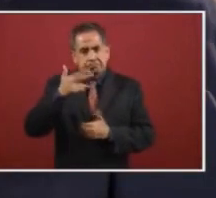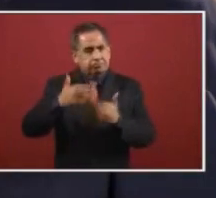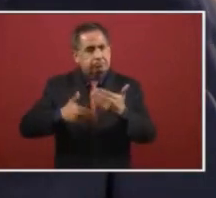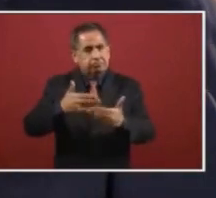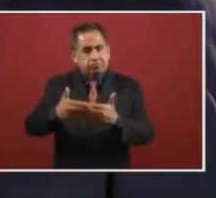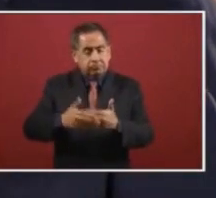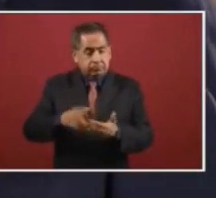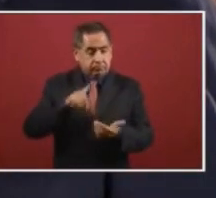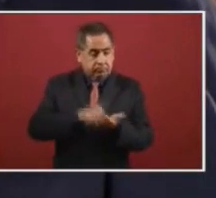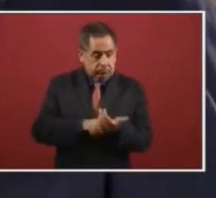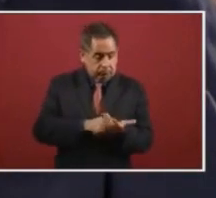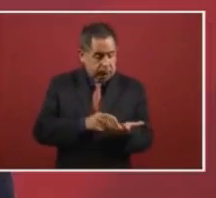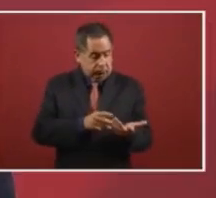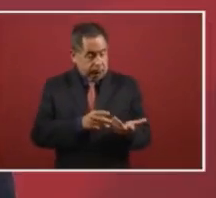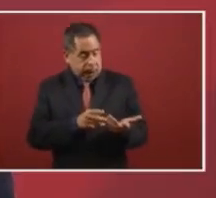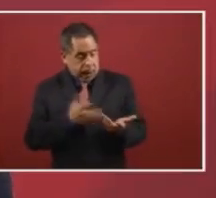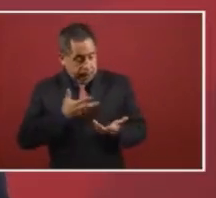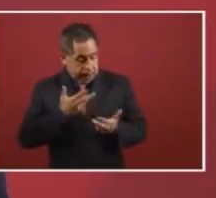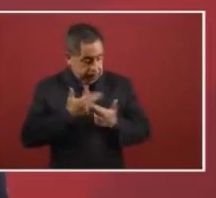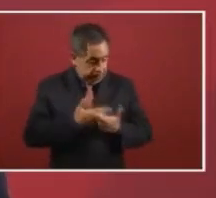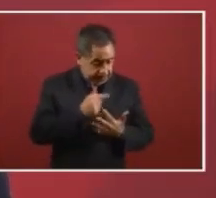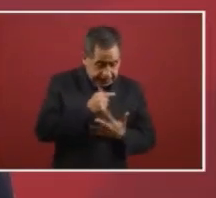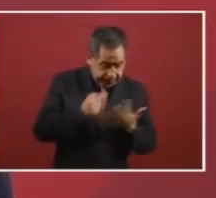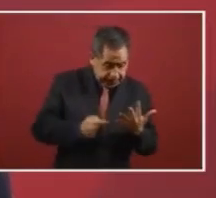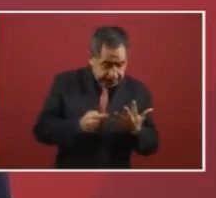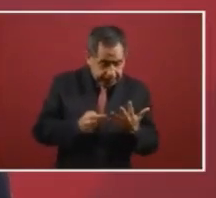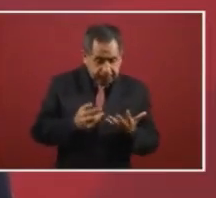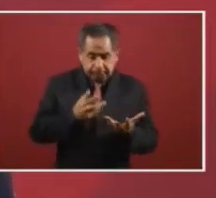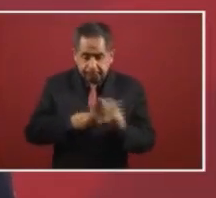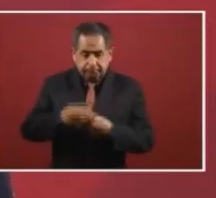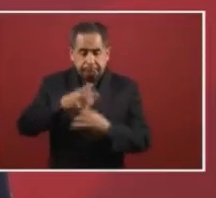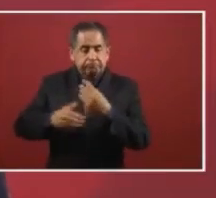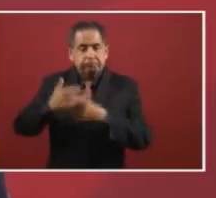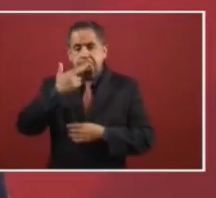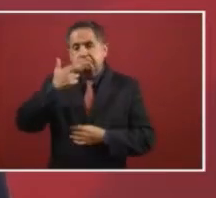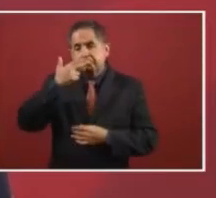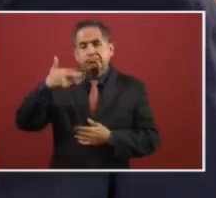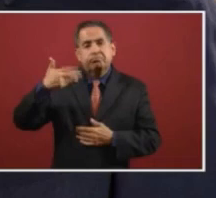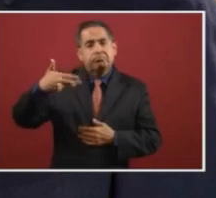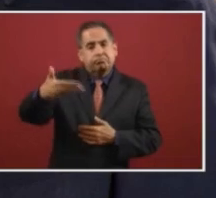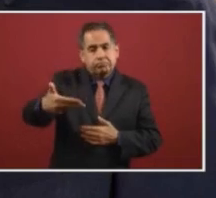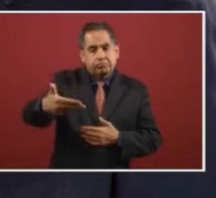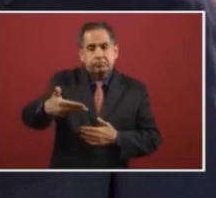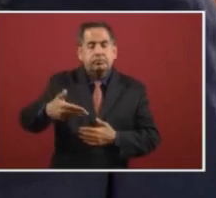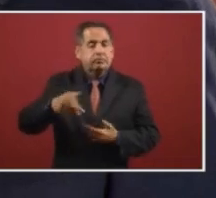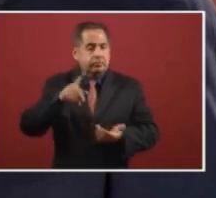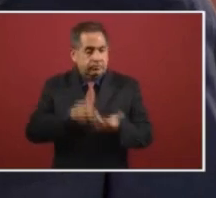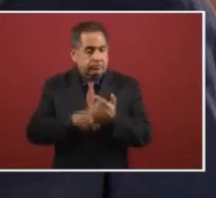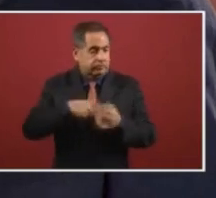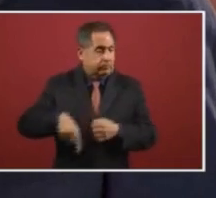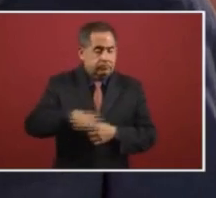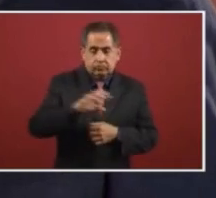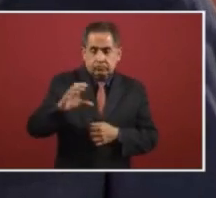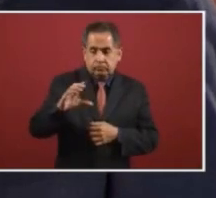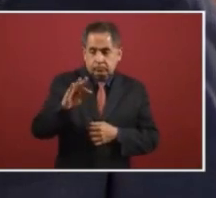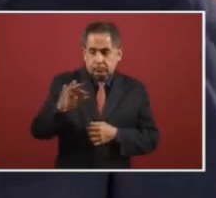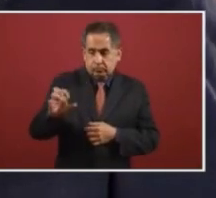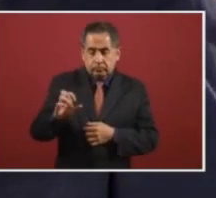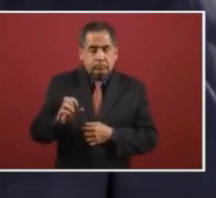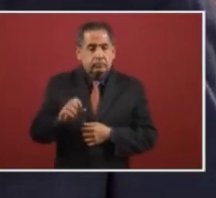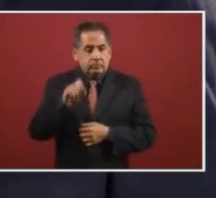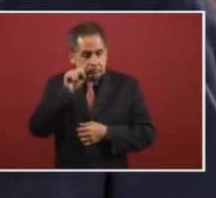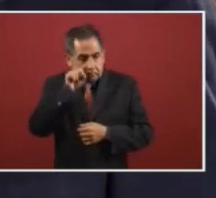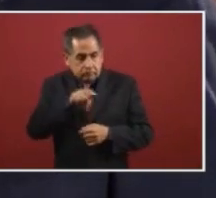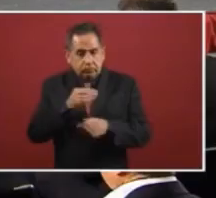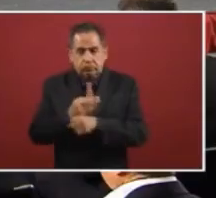prosper over what we receive and as to what something is better. What was